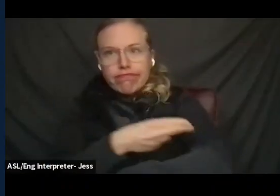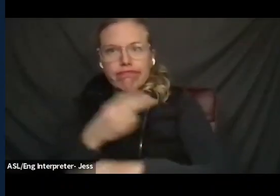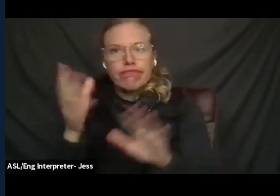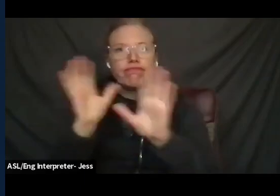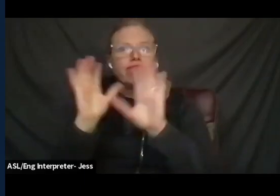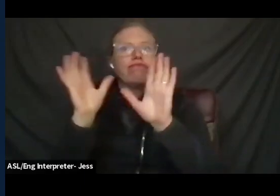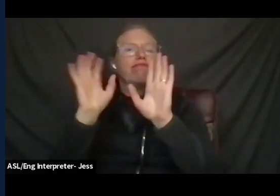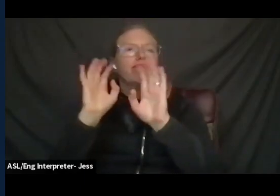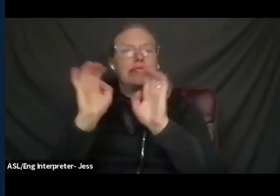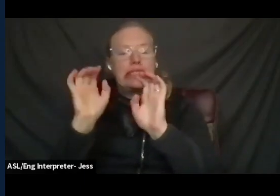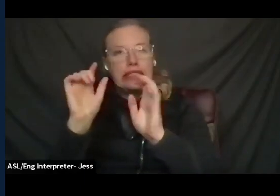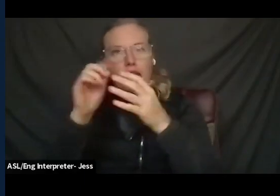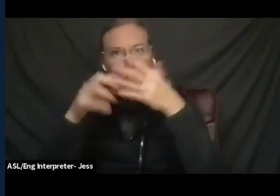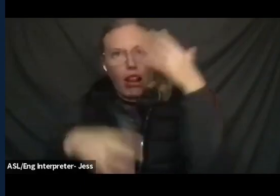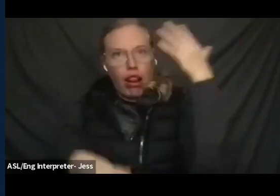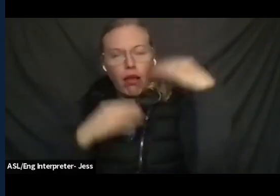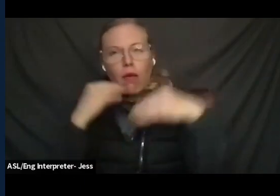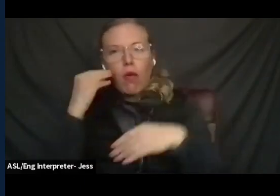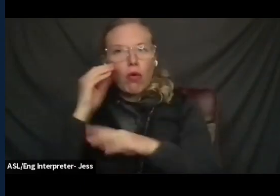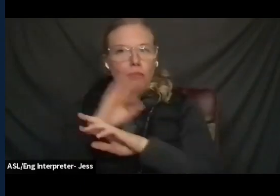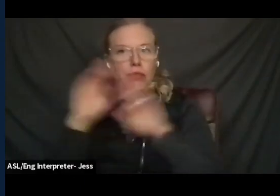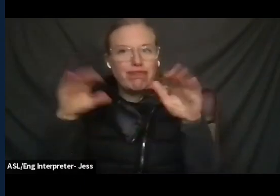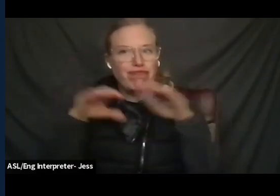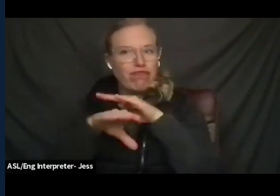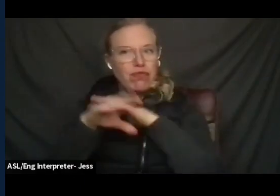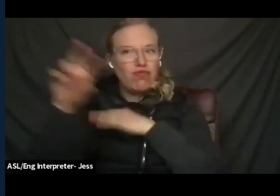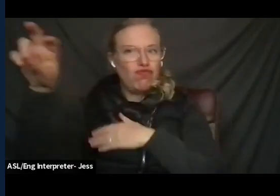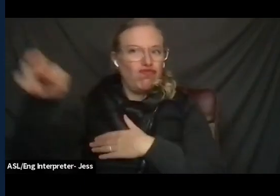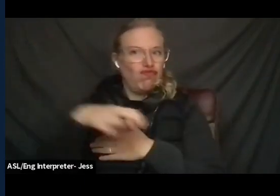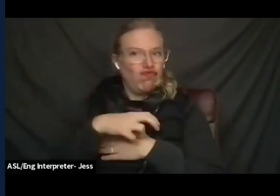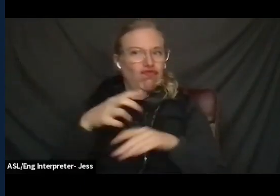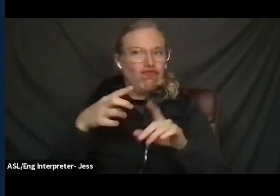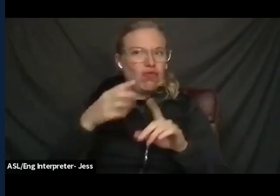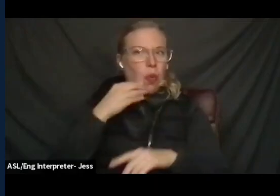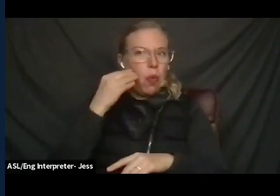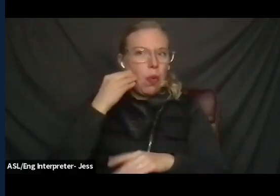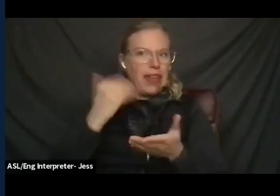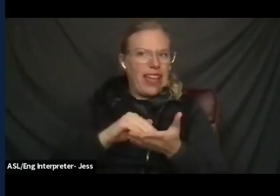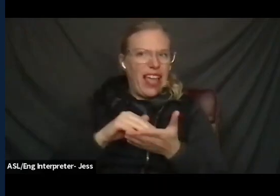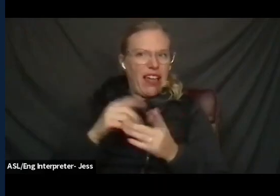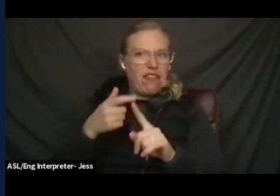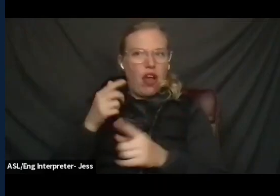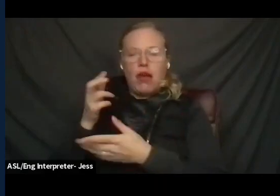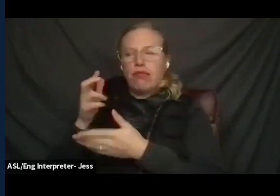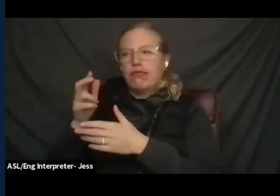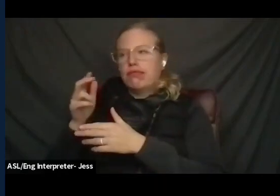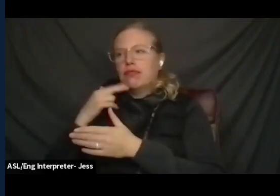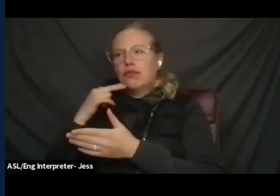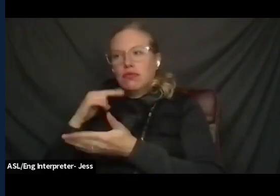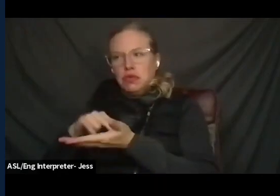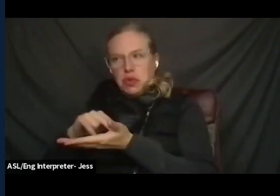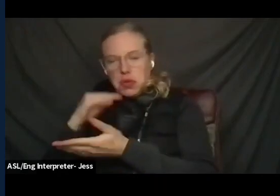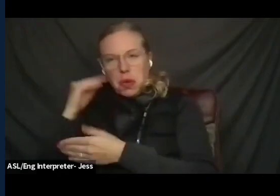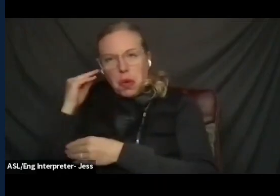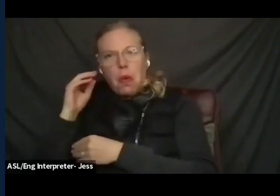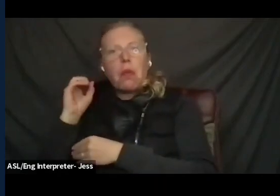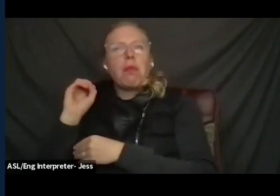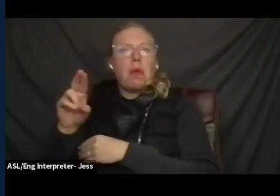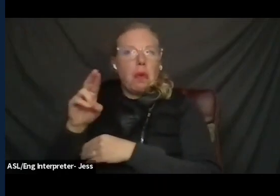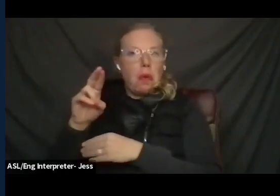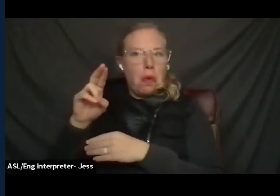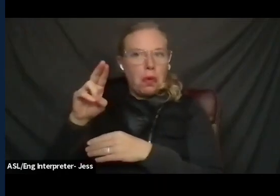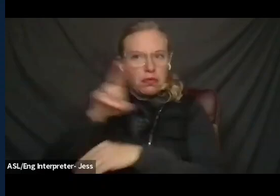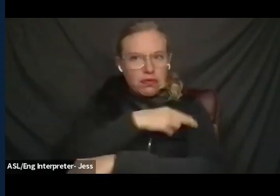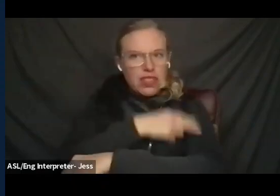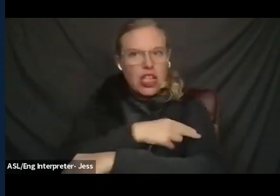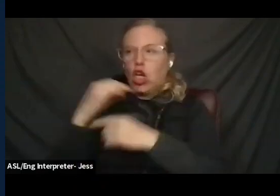need a bunch of things at home to be able to make that transition out of the hospital or the rehab facility, they may also need some